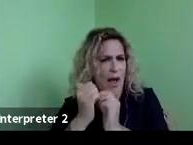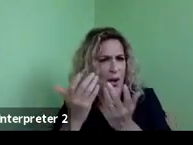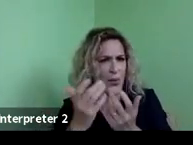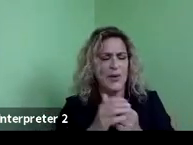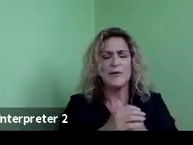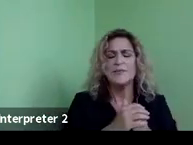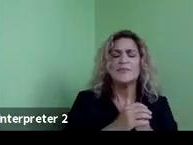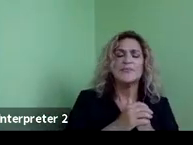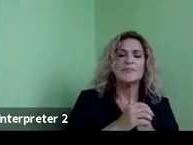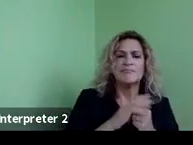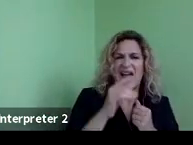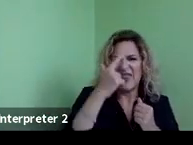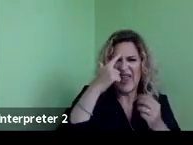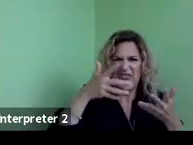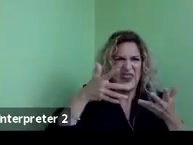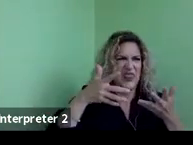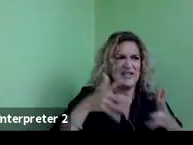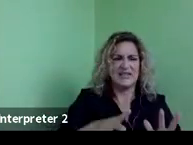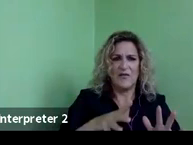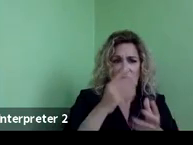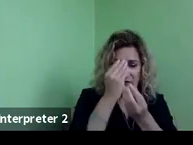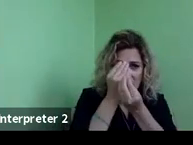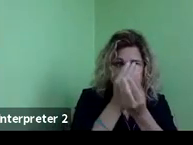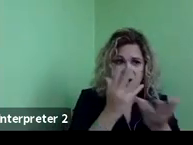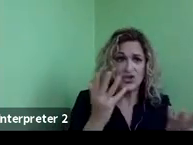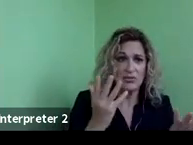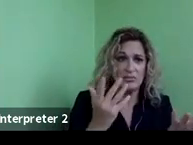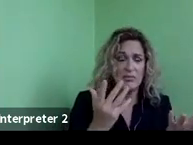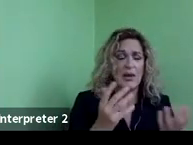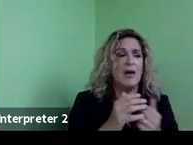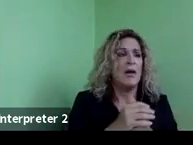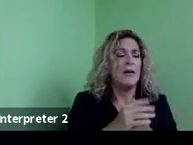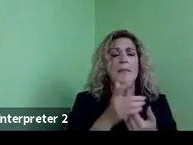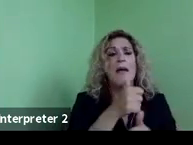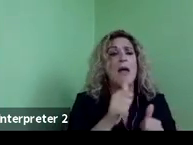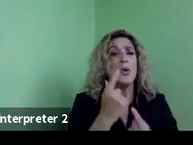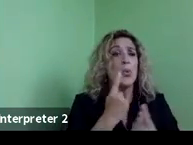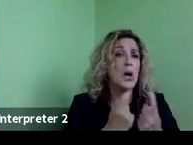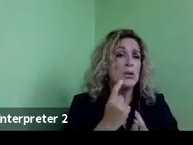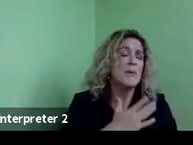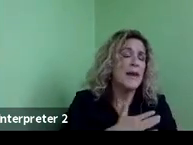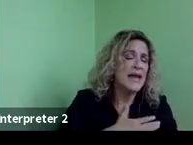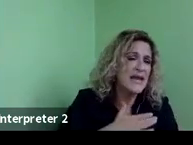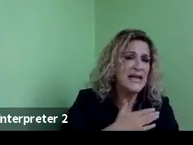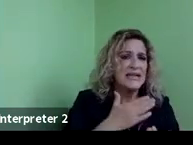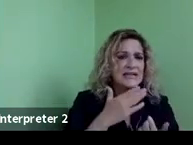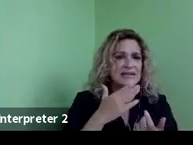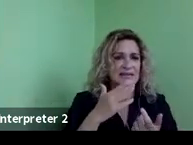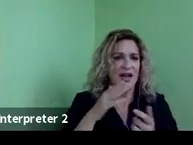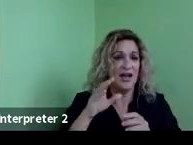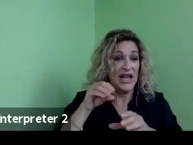it for the information that I wanted to convey. And if you have any questions, please, you know, make sure you put them in the chat, either